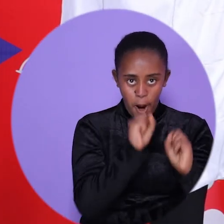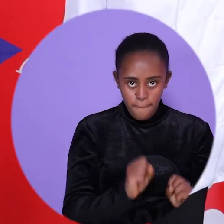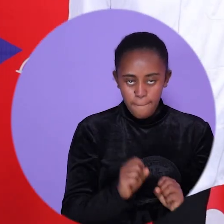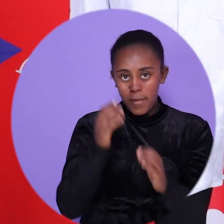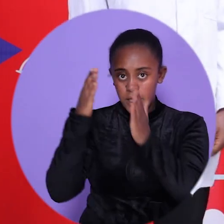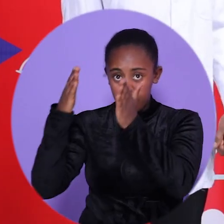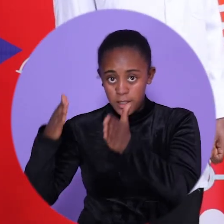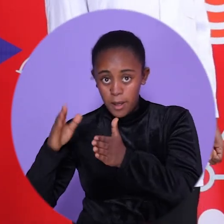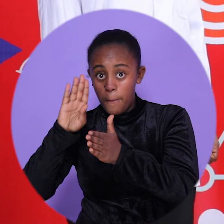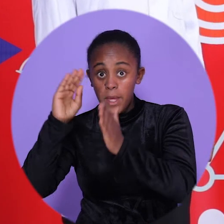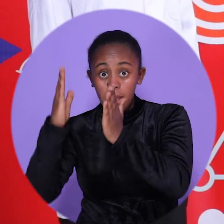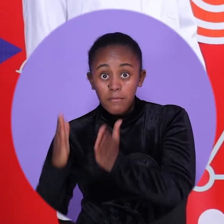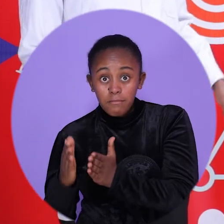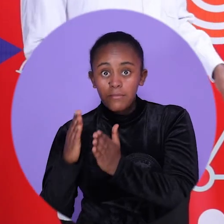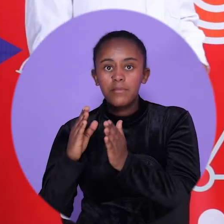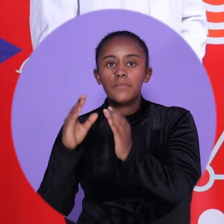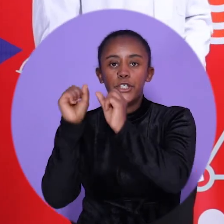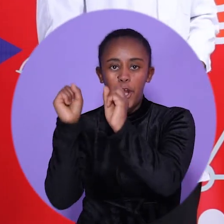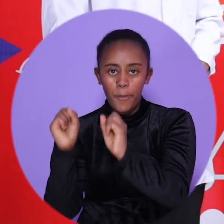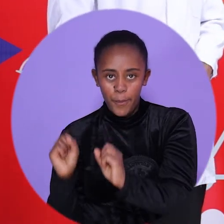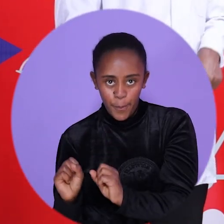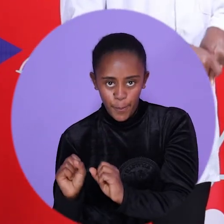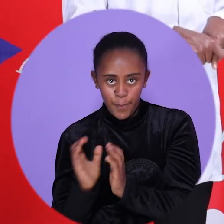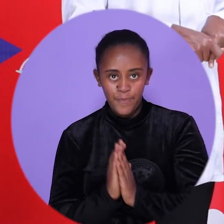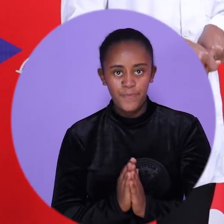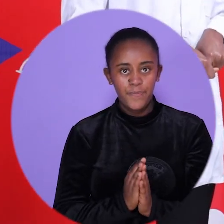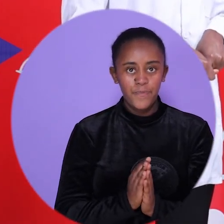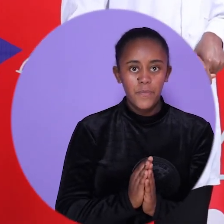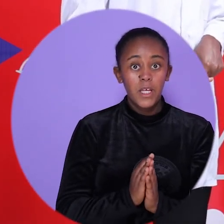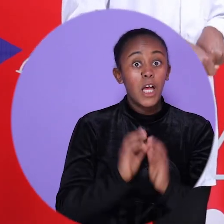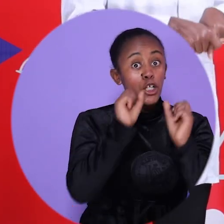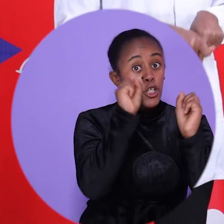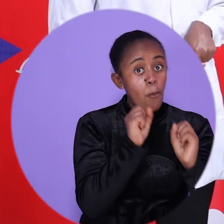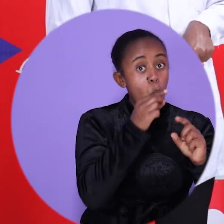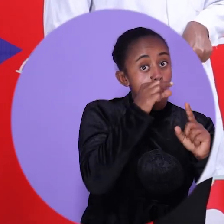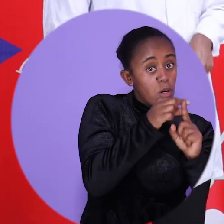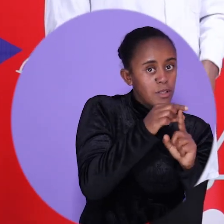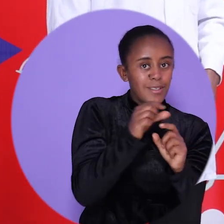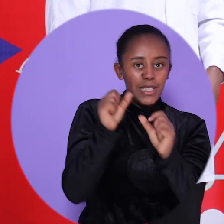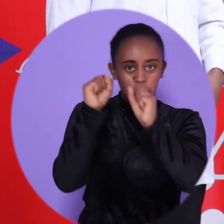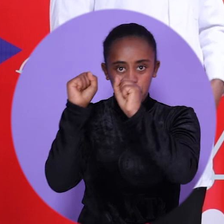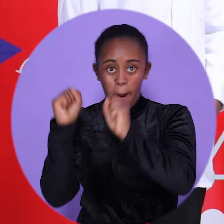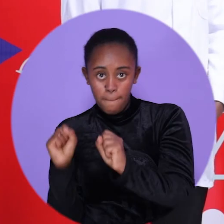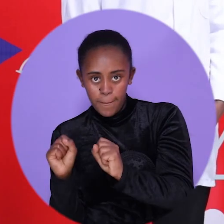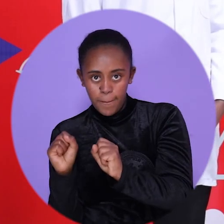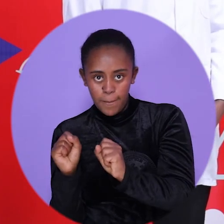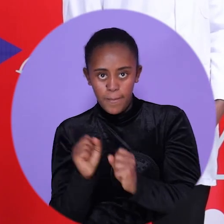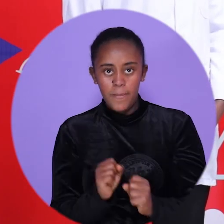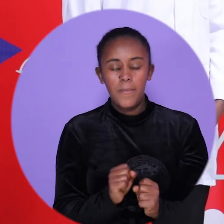column E, there is a shape. So, you have to match the shape words into the